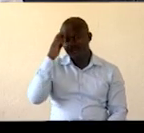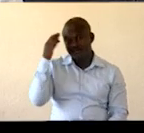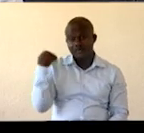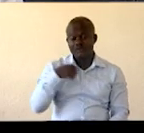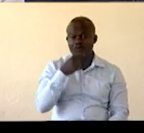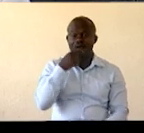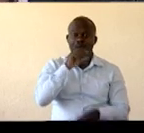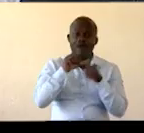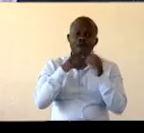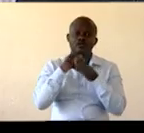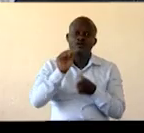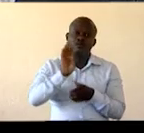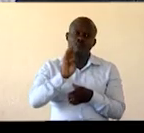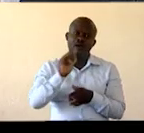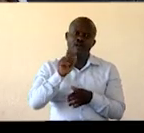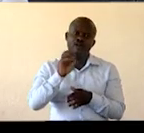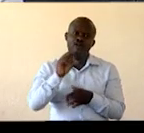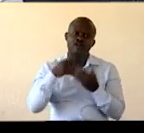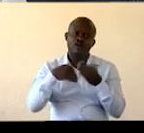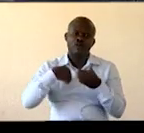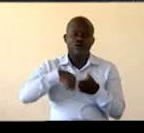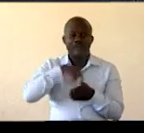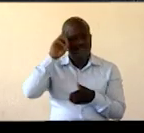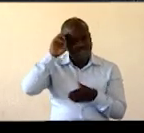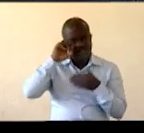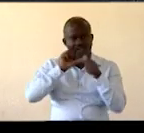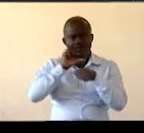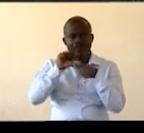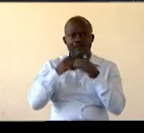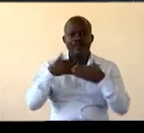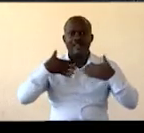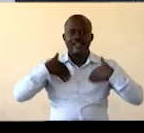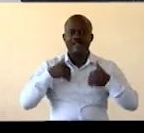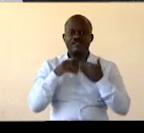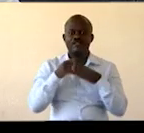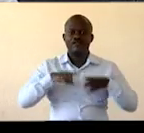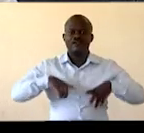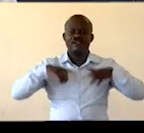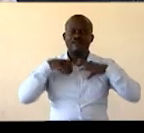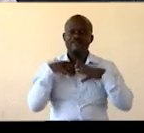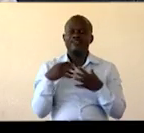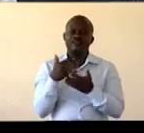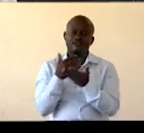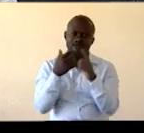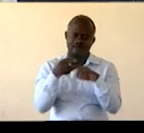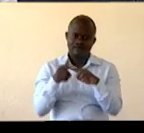about biology, we think about life of living organisms.